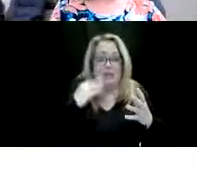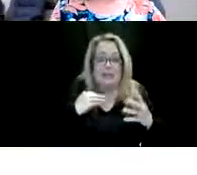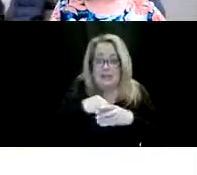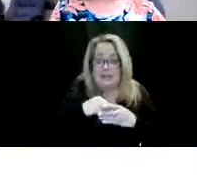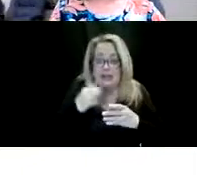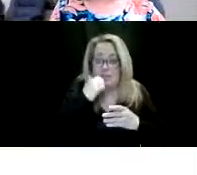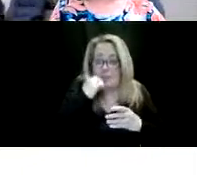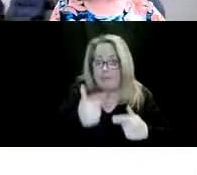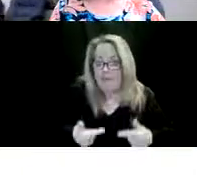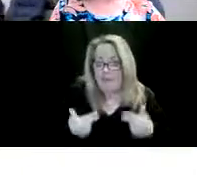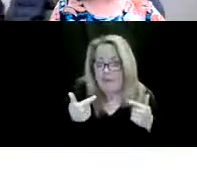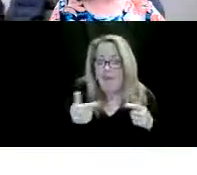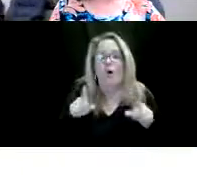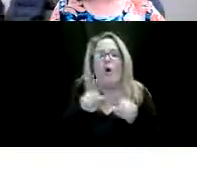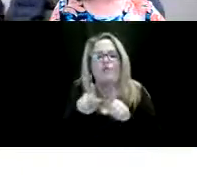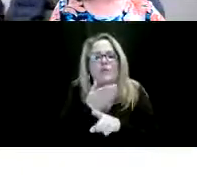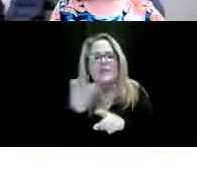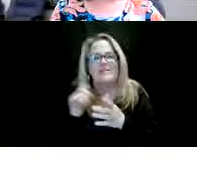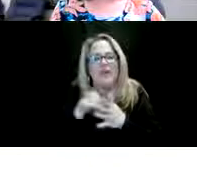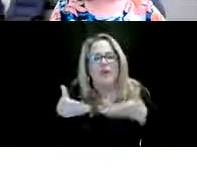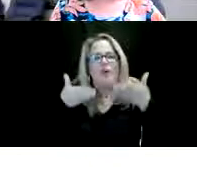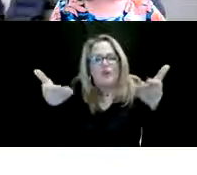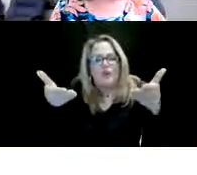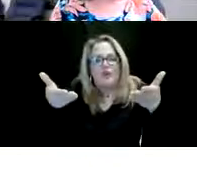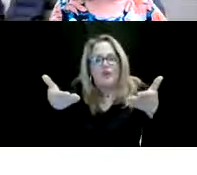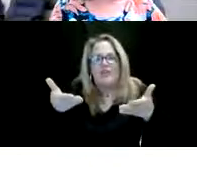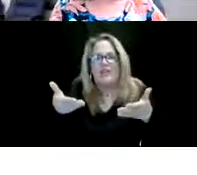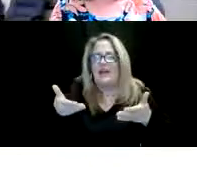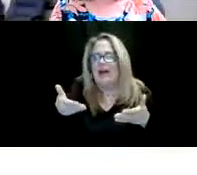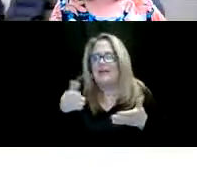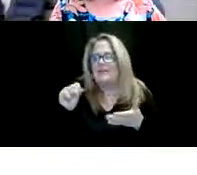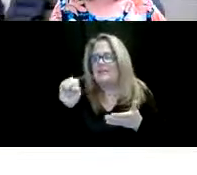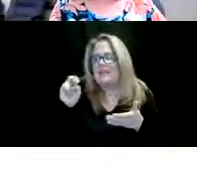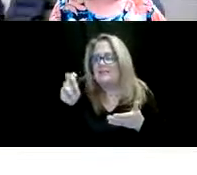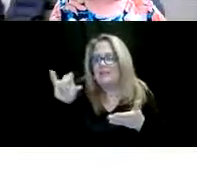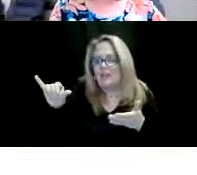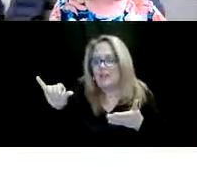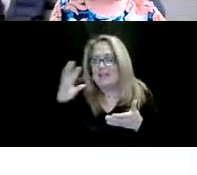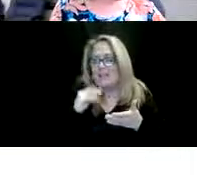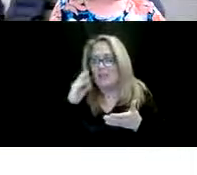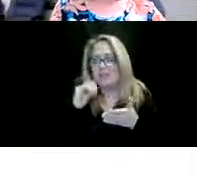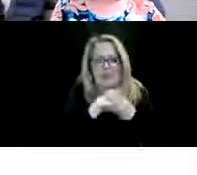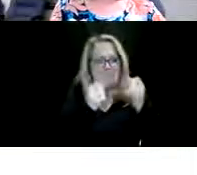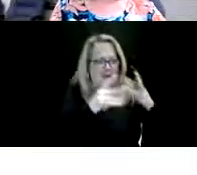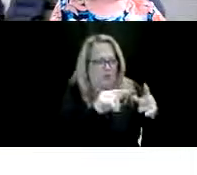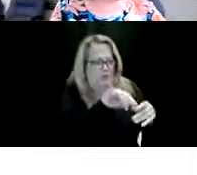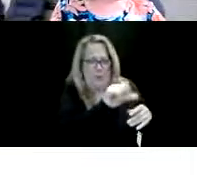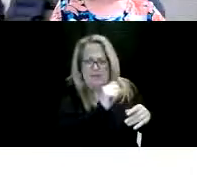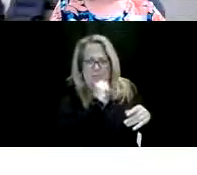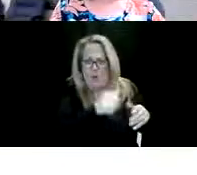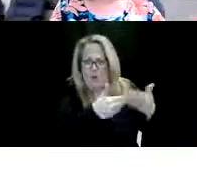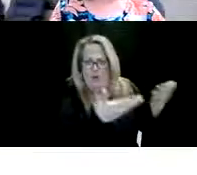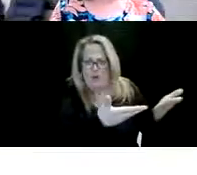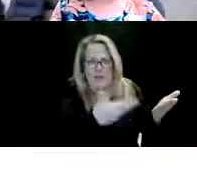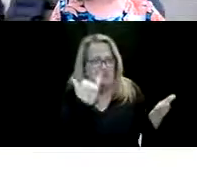They're also things that offer sensory experiences that a lot of toys don't. If you look at our toys nowadays, most